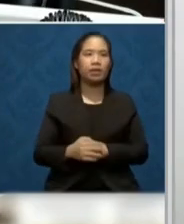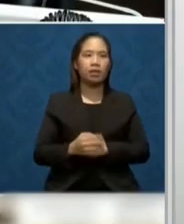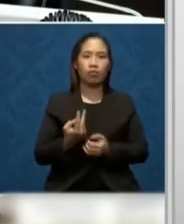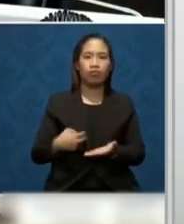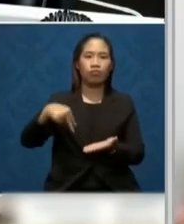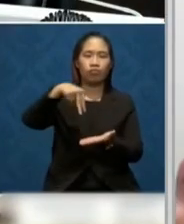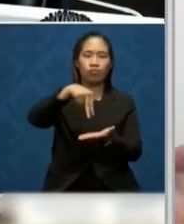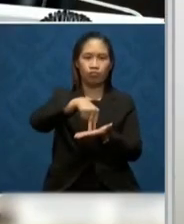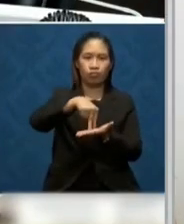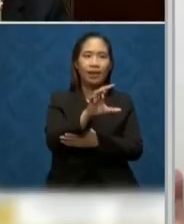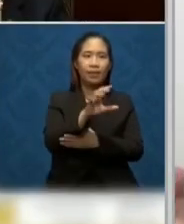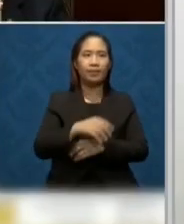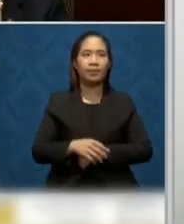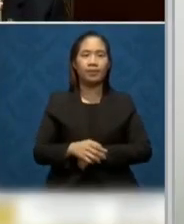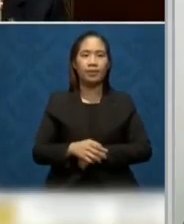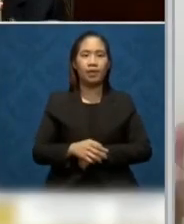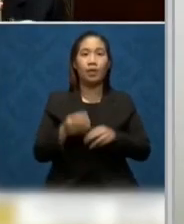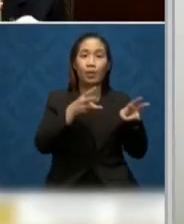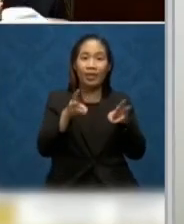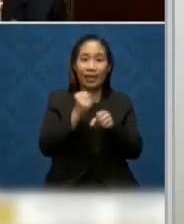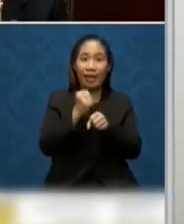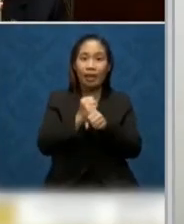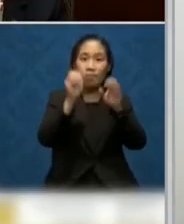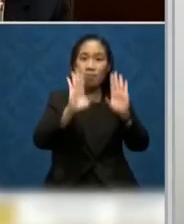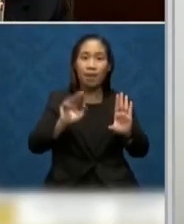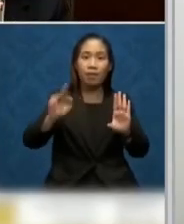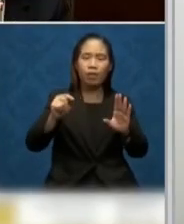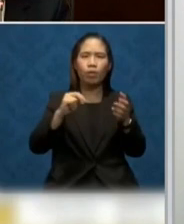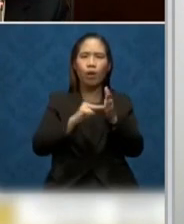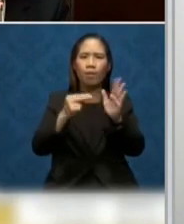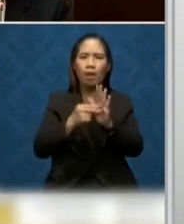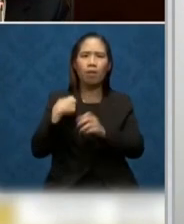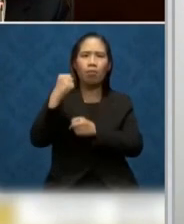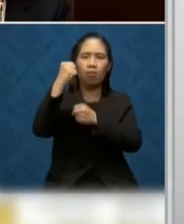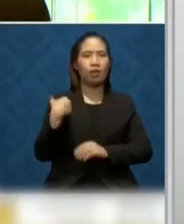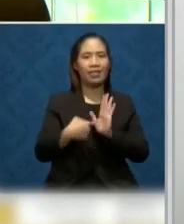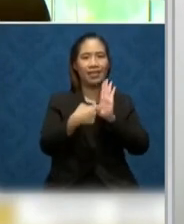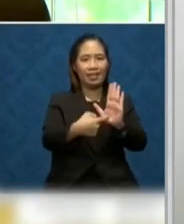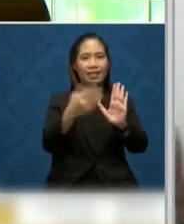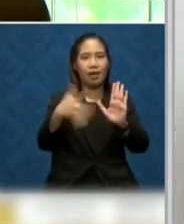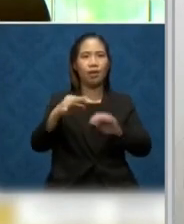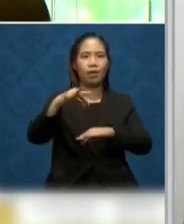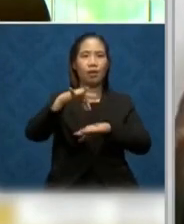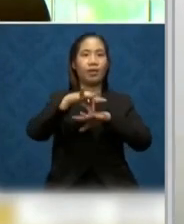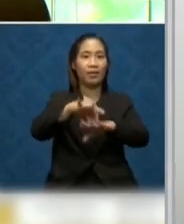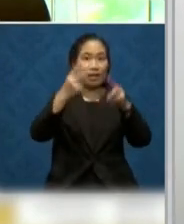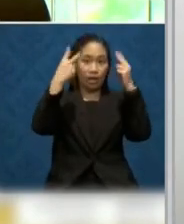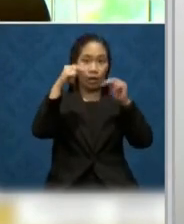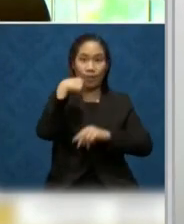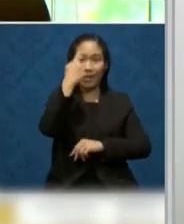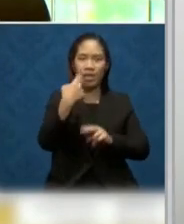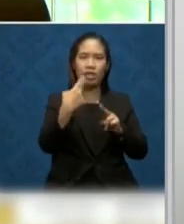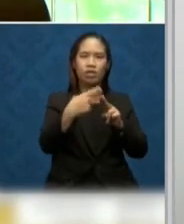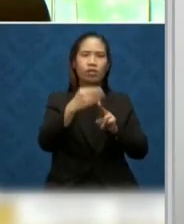makes sense for them to be the government and to partner with parties that may be from the old government, it's about now constructing